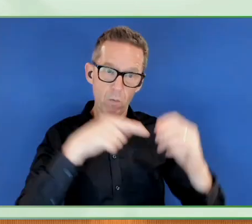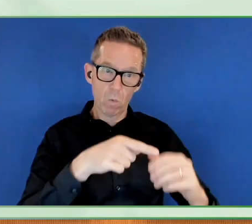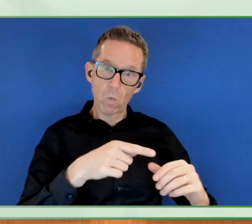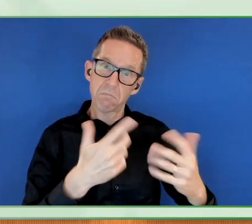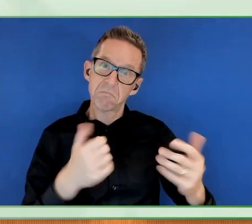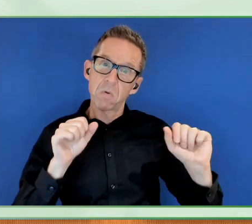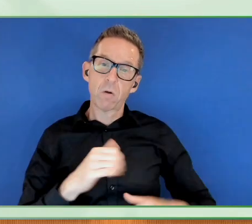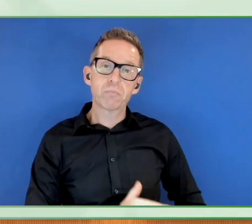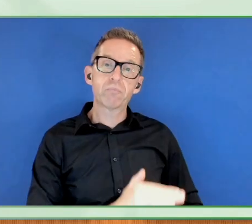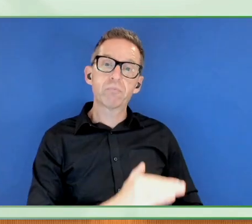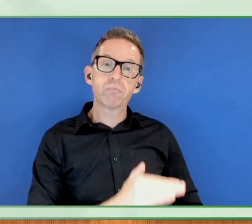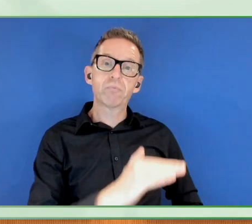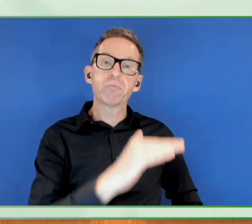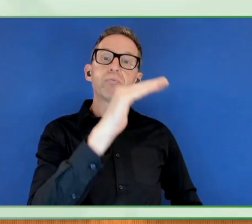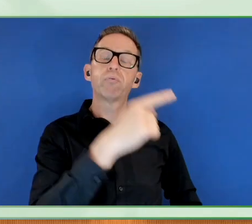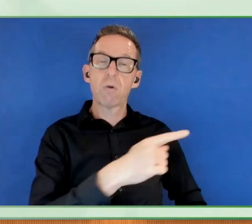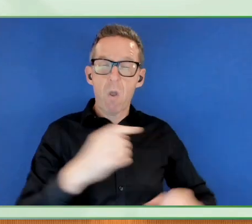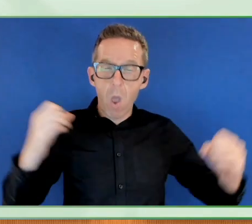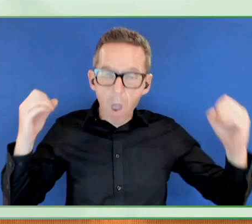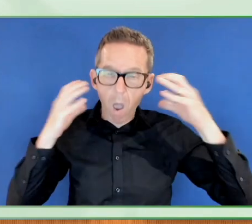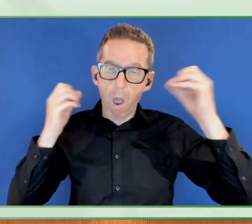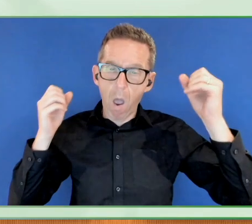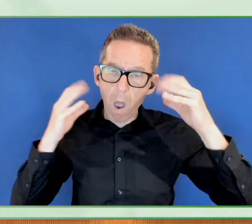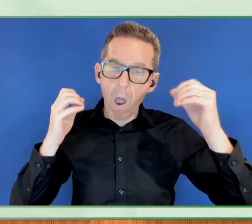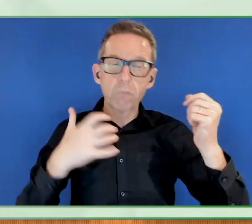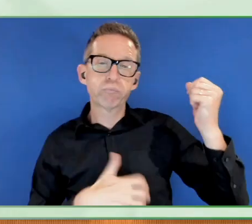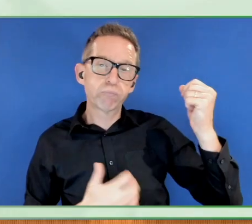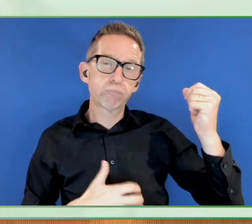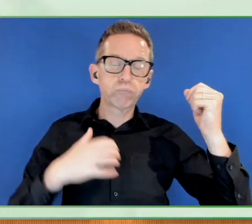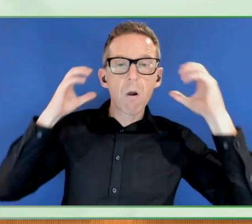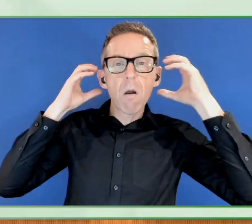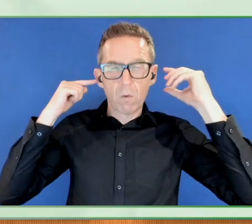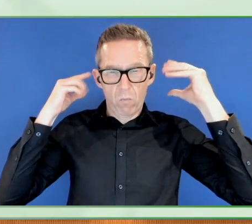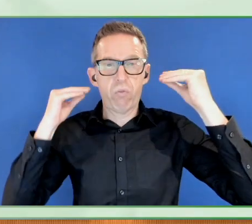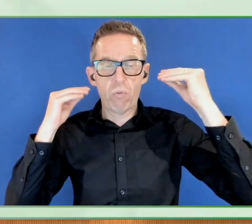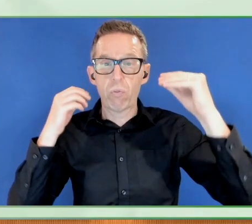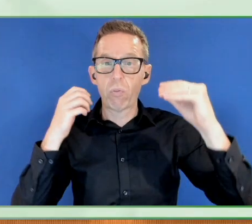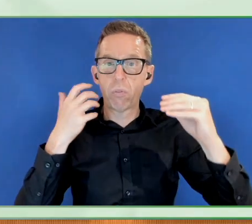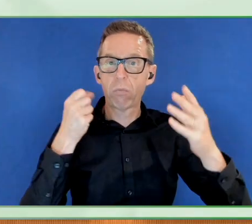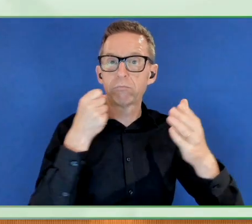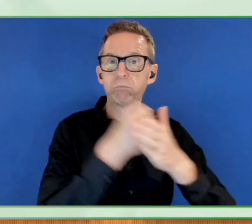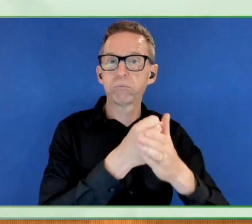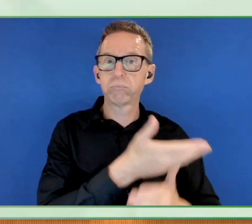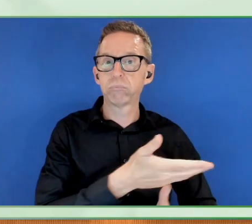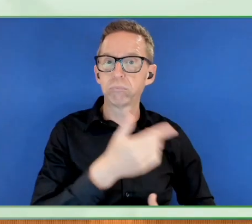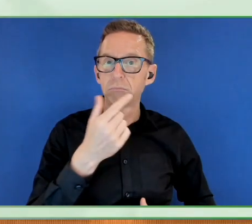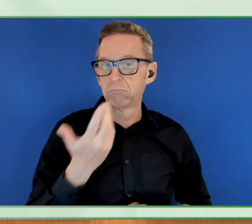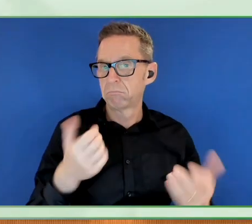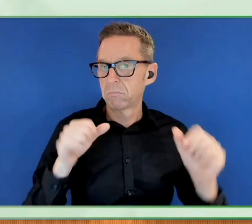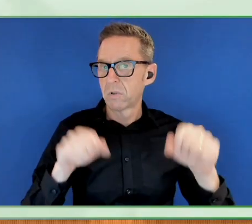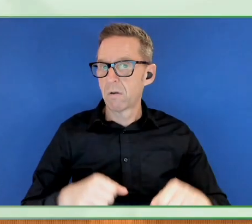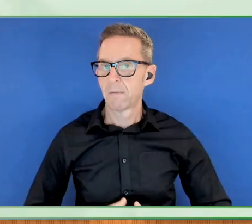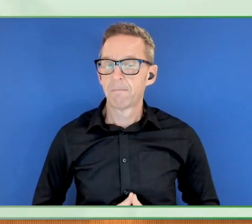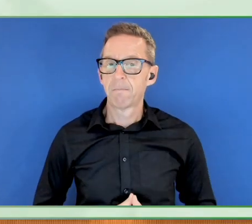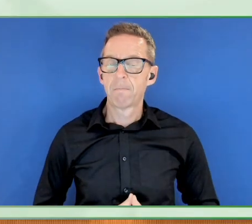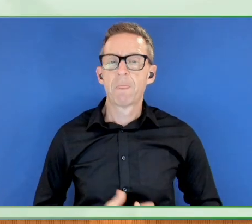to excessive amount of noise or sounds or music. And so WHO and